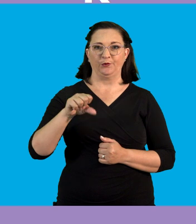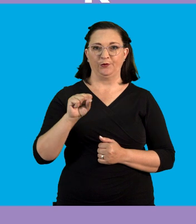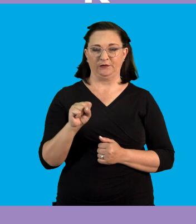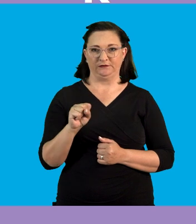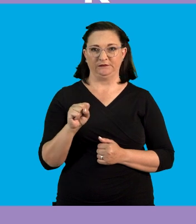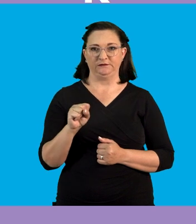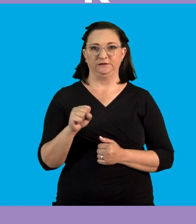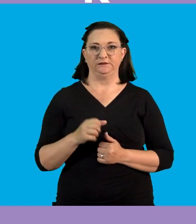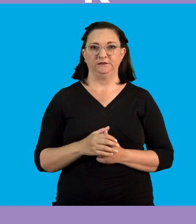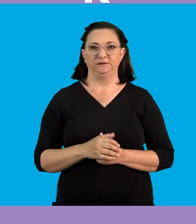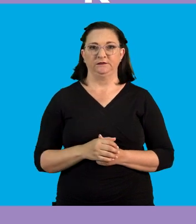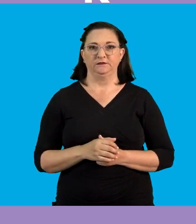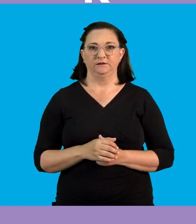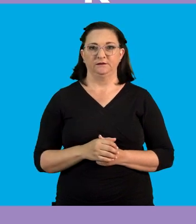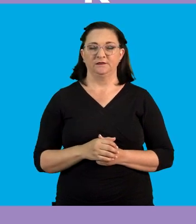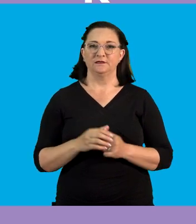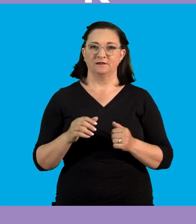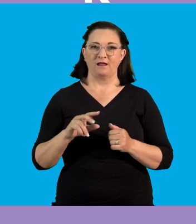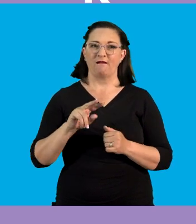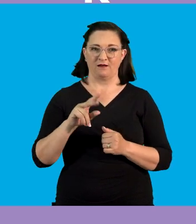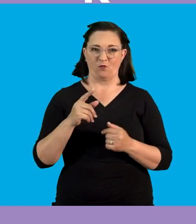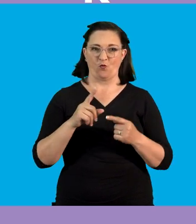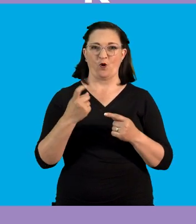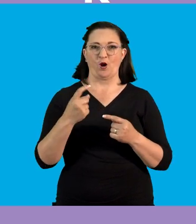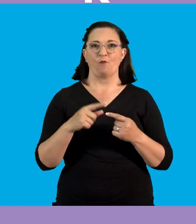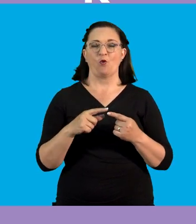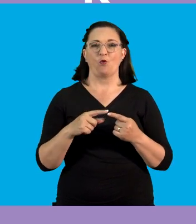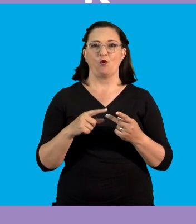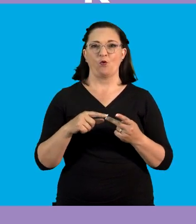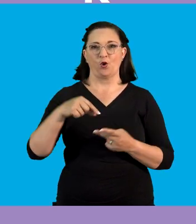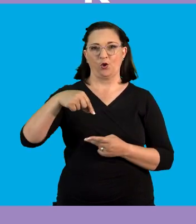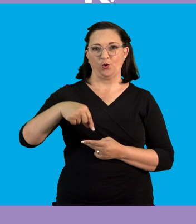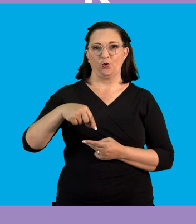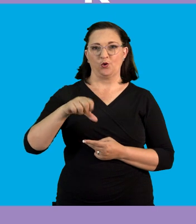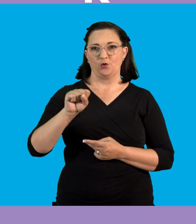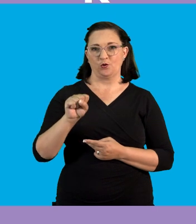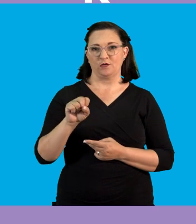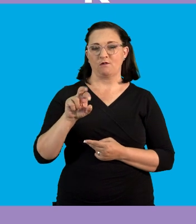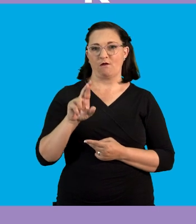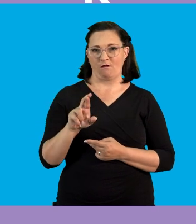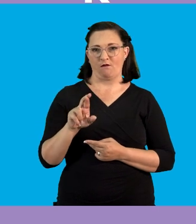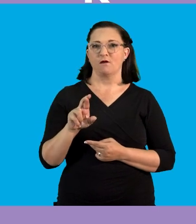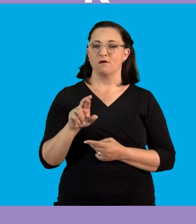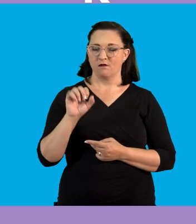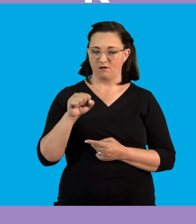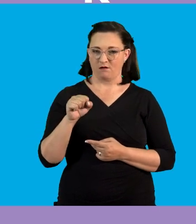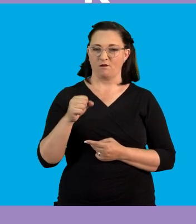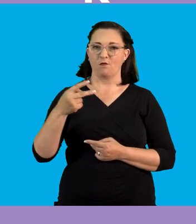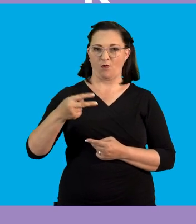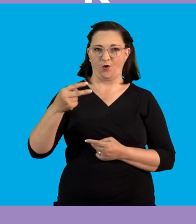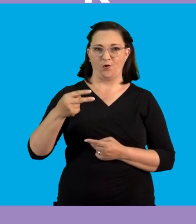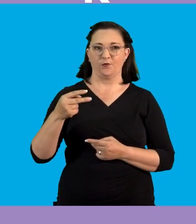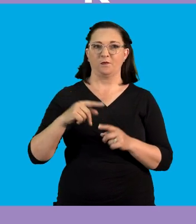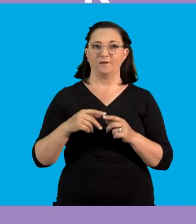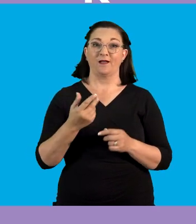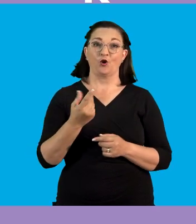PQS is another scaling triangle, as well as QSR. Those are also